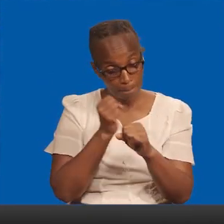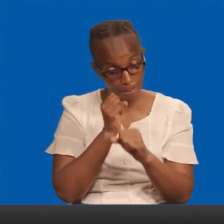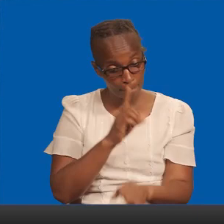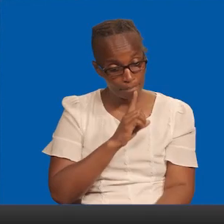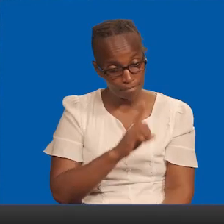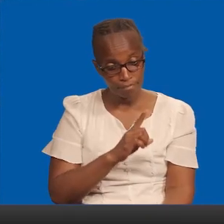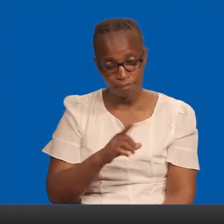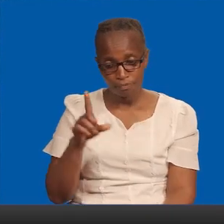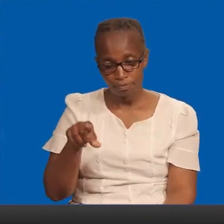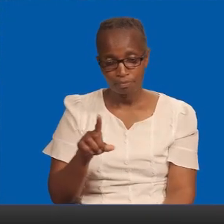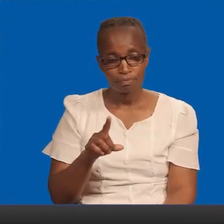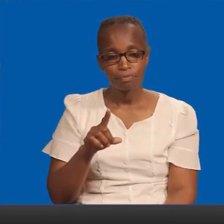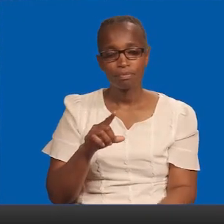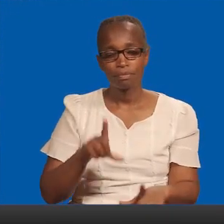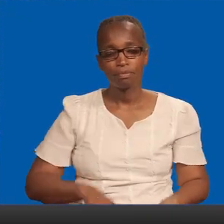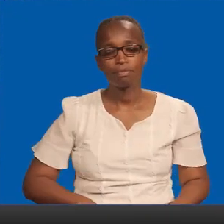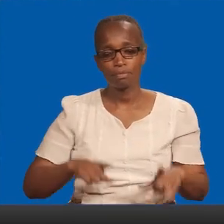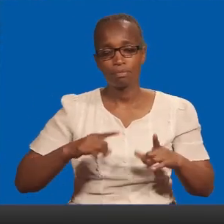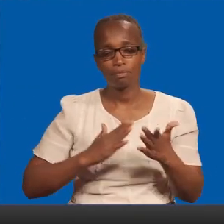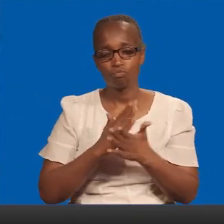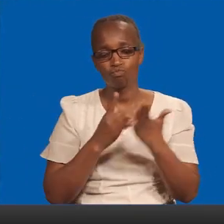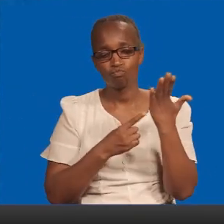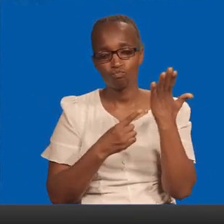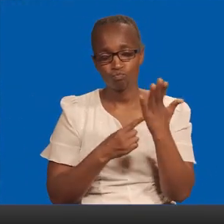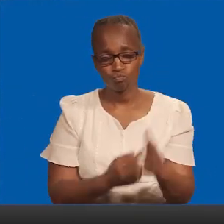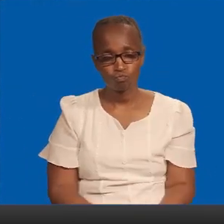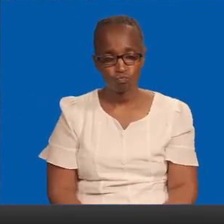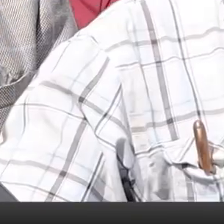especially small enterprises, by making sure that they are leveraging on technology.